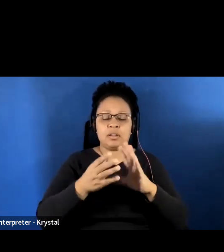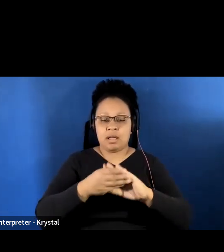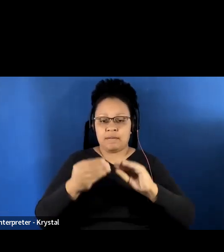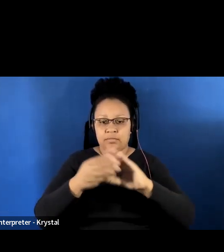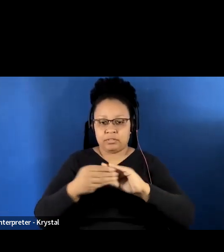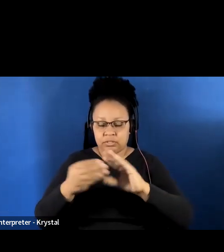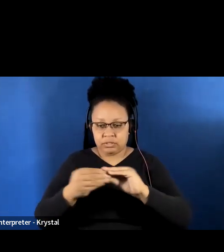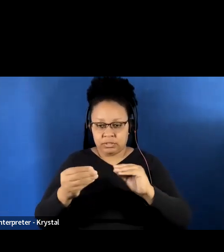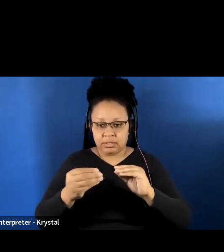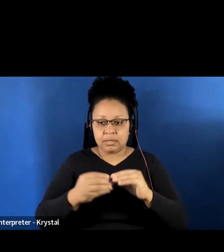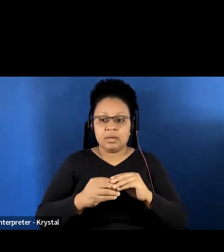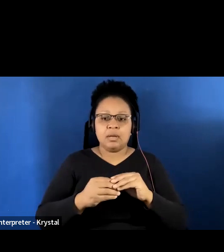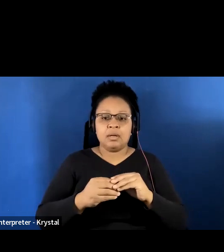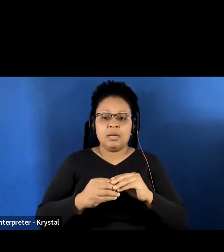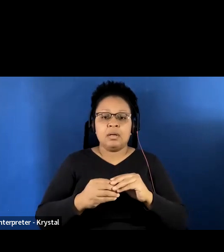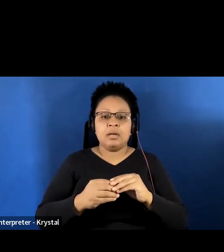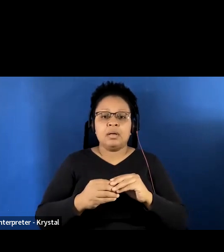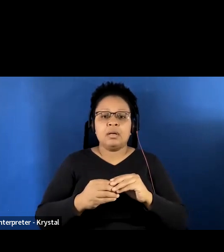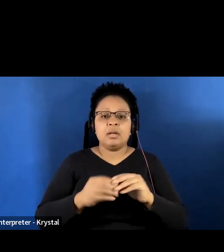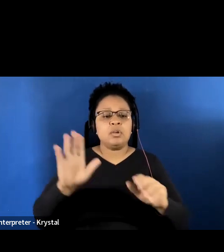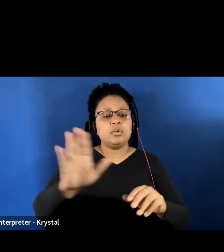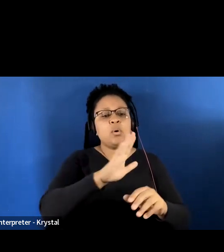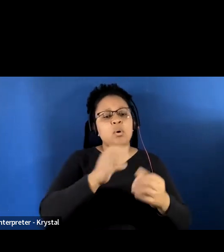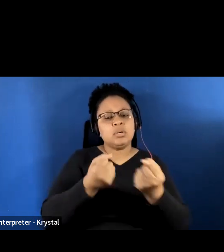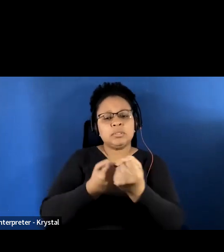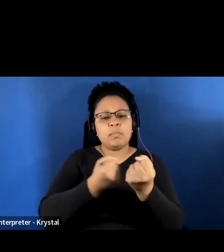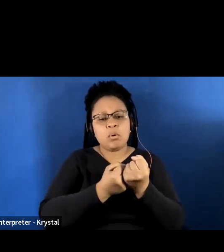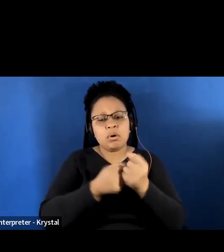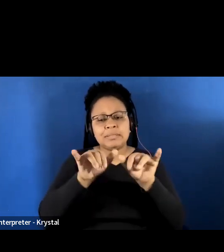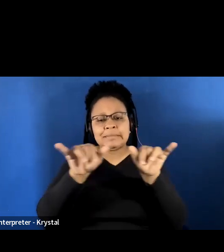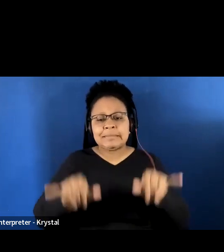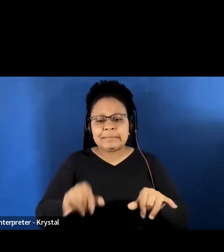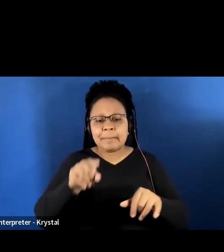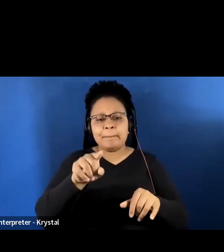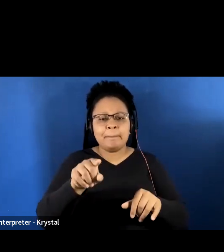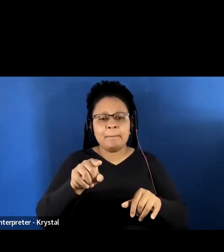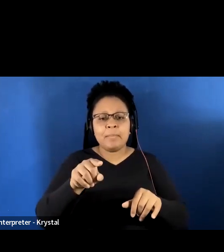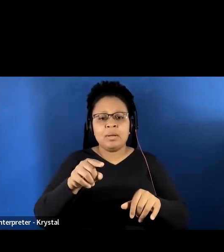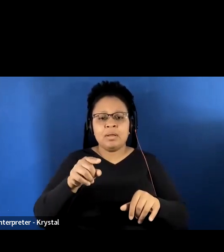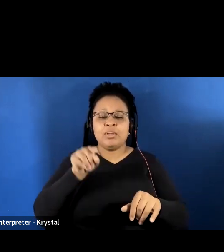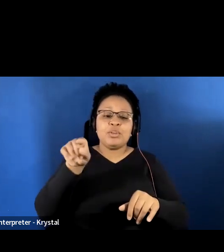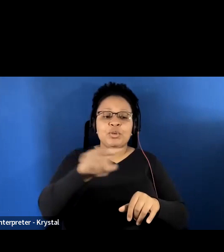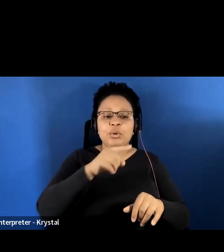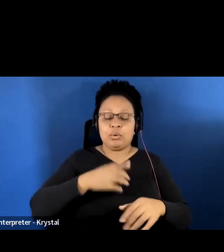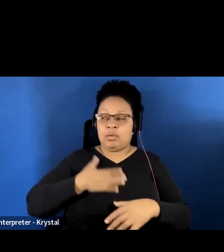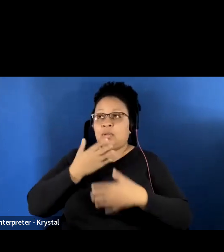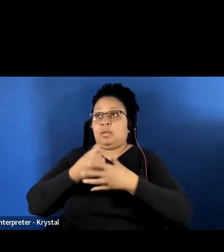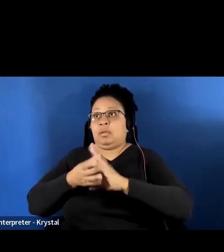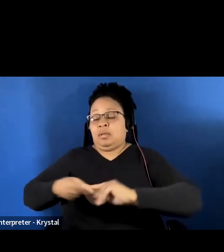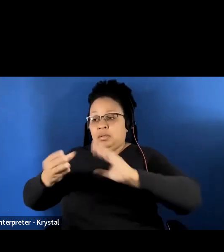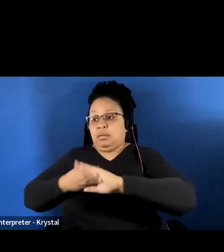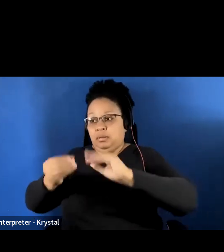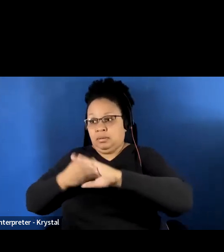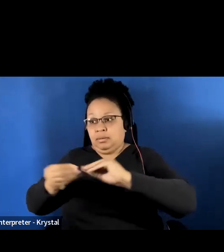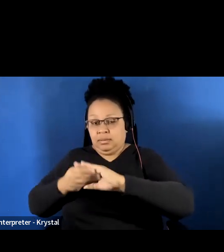with is, who is your support system? Who do we vent to? Who is that healthy